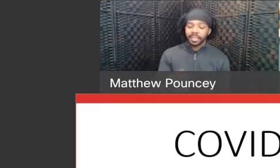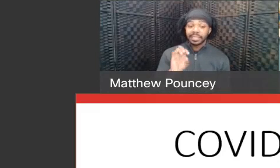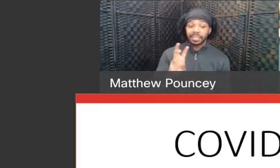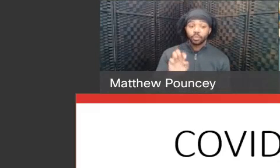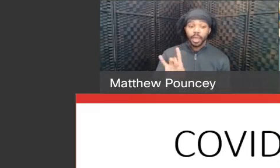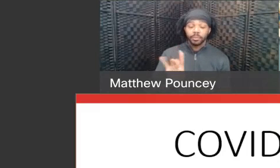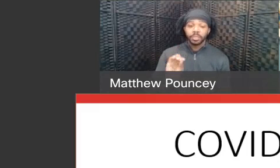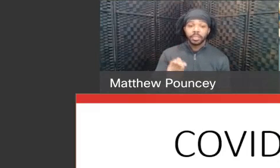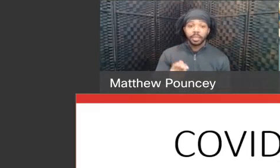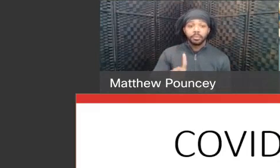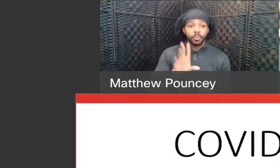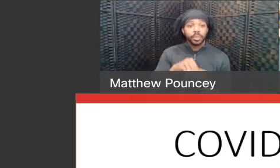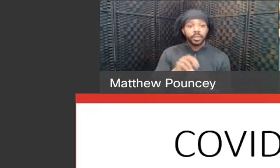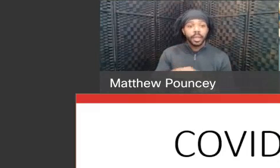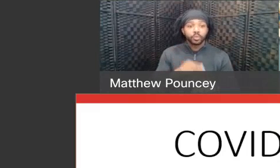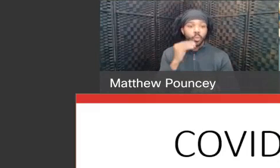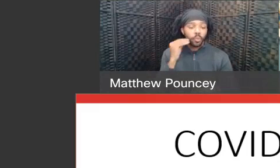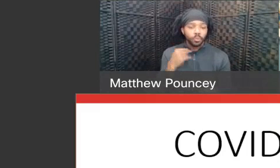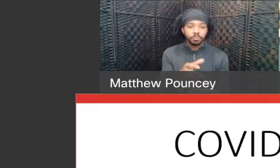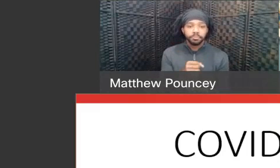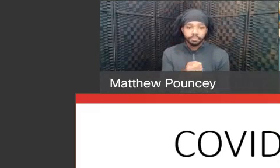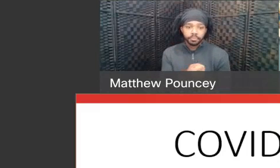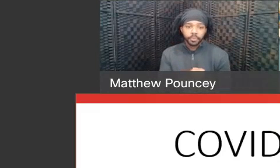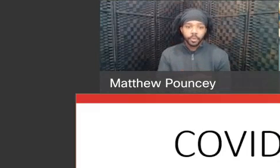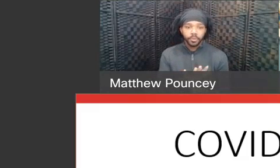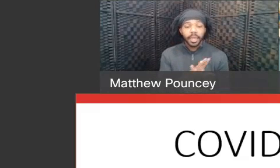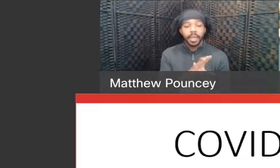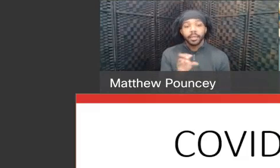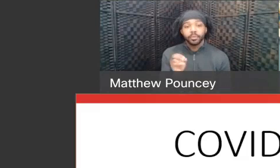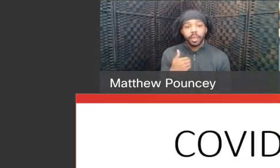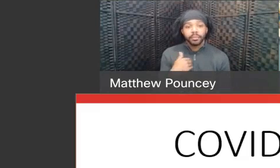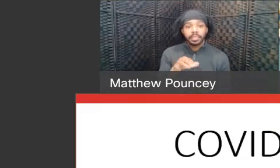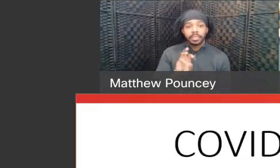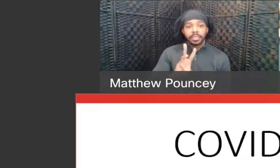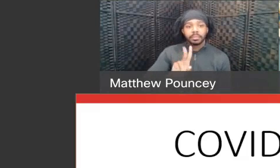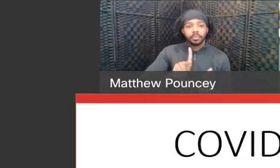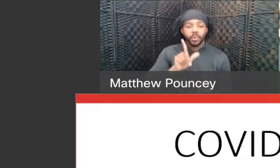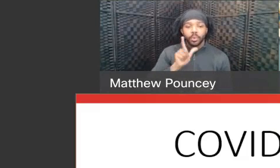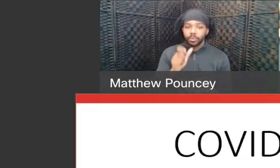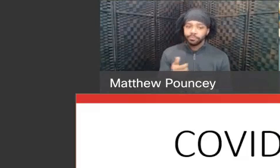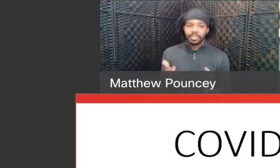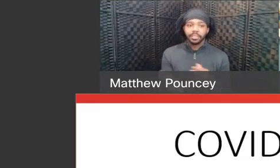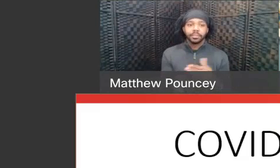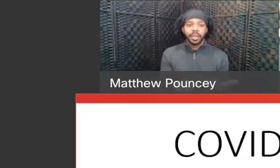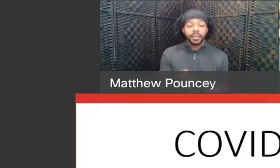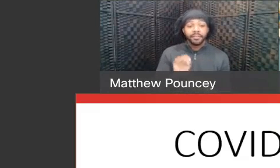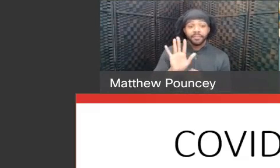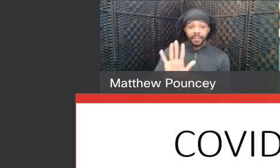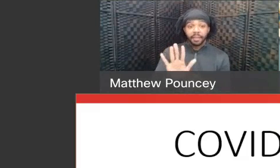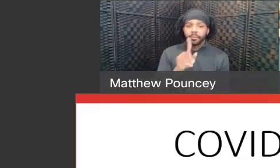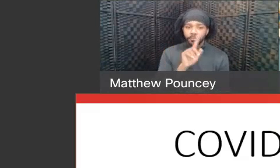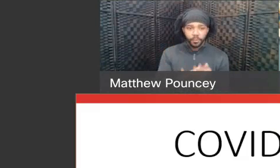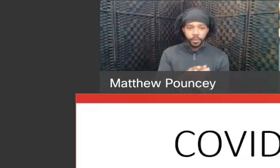homes have contracted COVID. There have been 6 people who have died. 5 of those are confirmed as